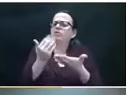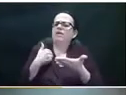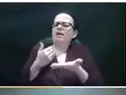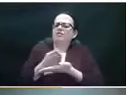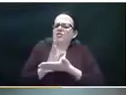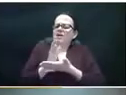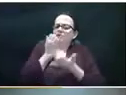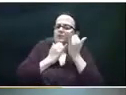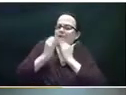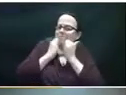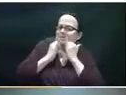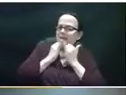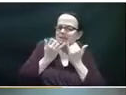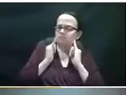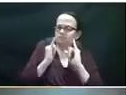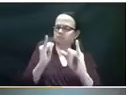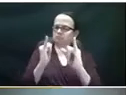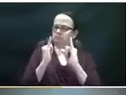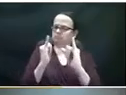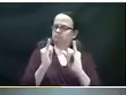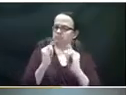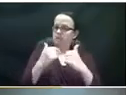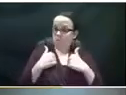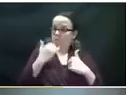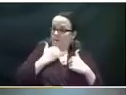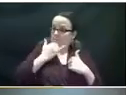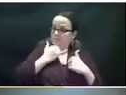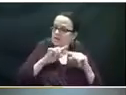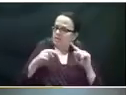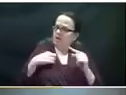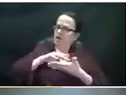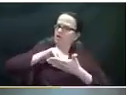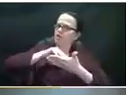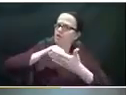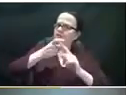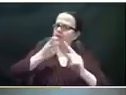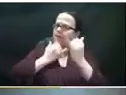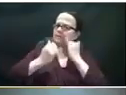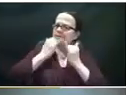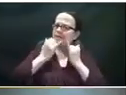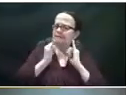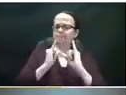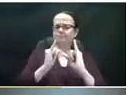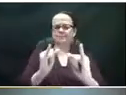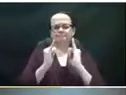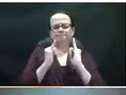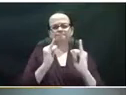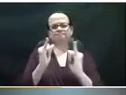own mistakes. Well, we may make mistakes, but we learn from them. And that is the same for everyone